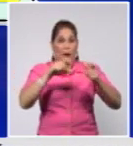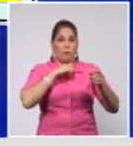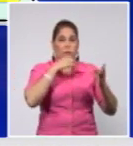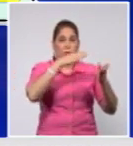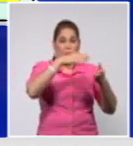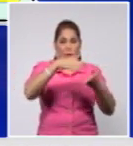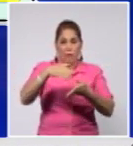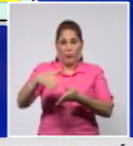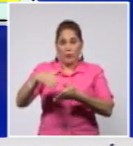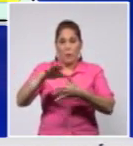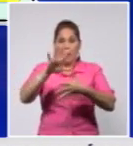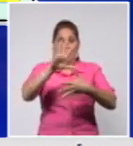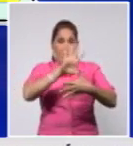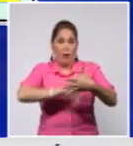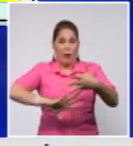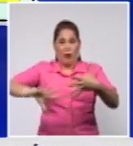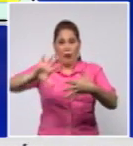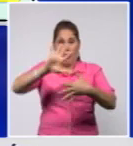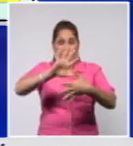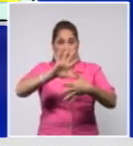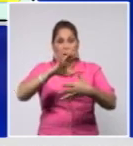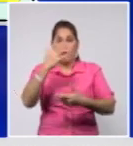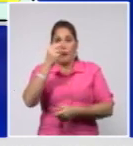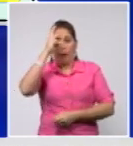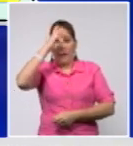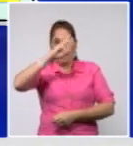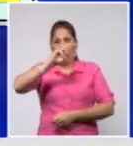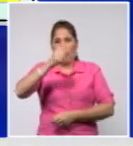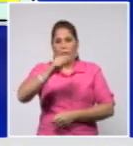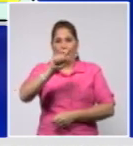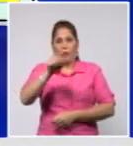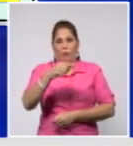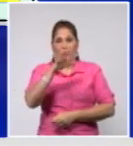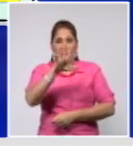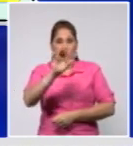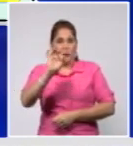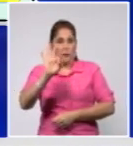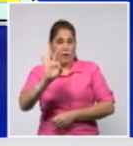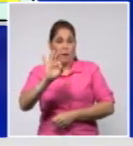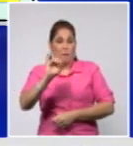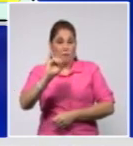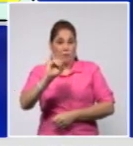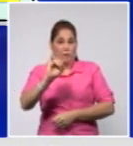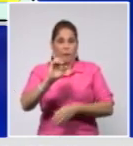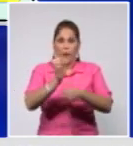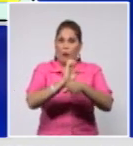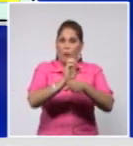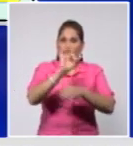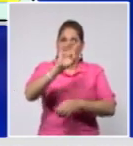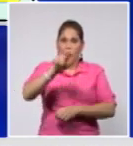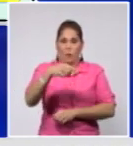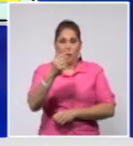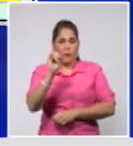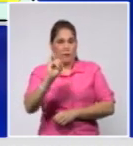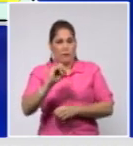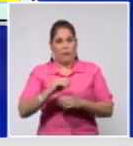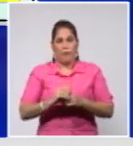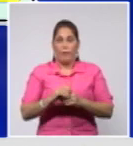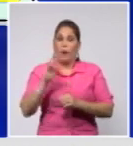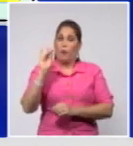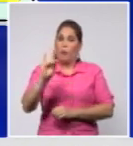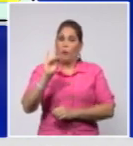Regarding mortality rates, Mexico has the highest, with 10.56%, followed